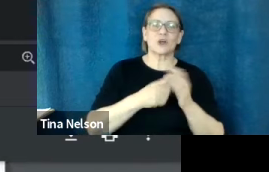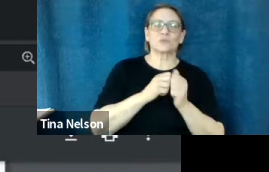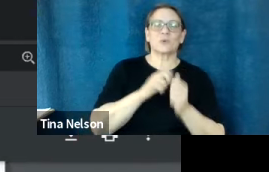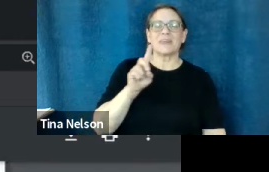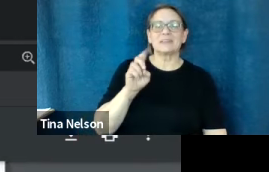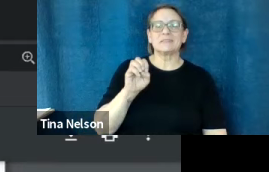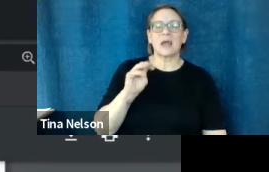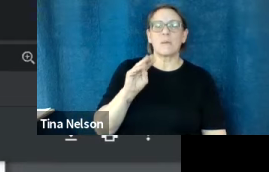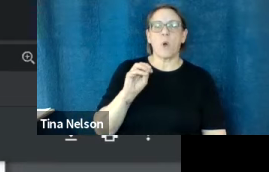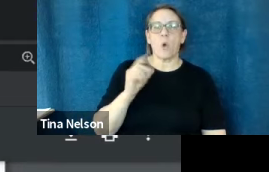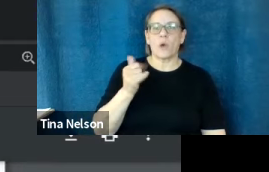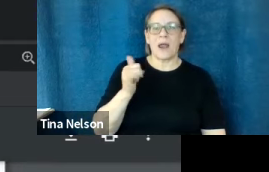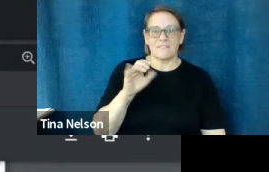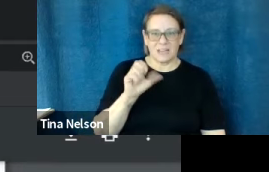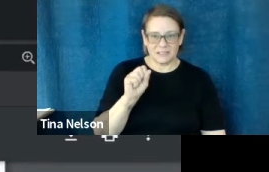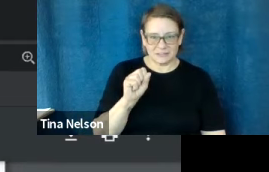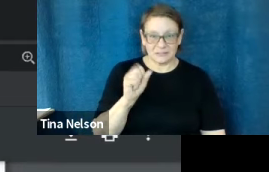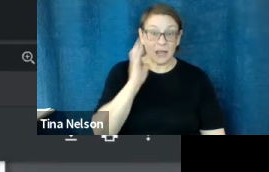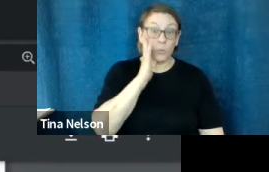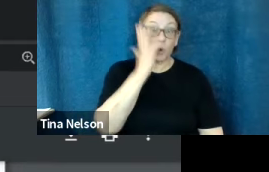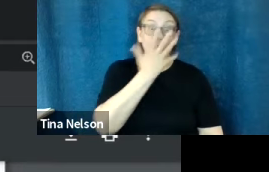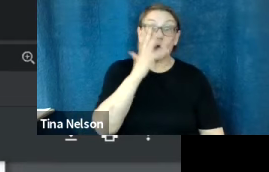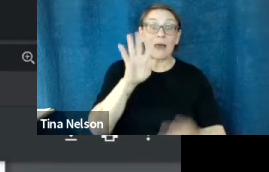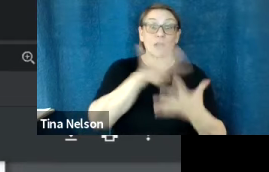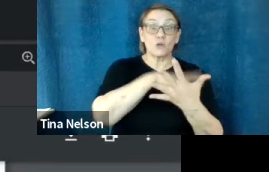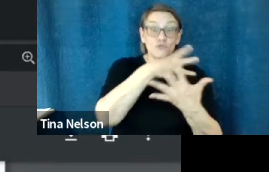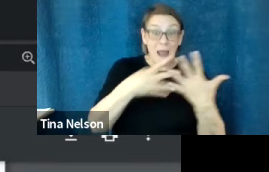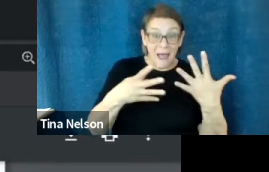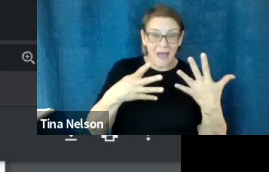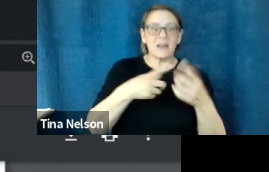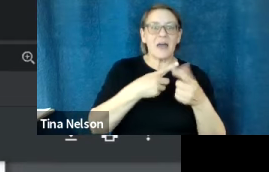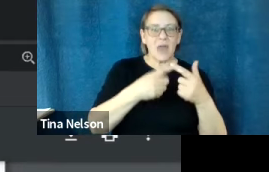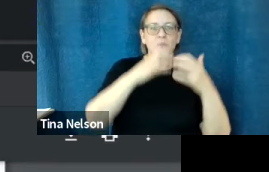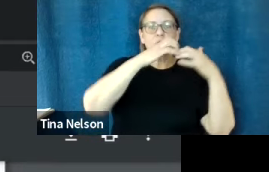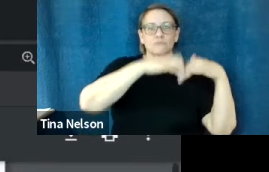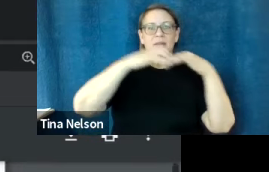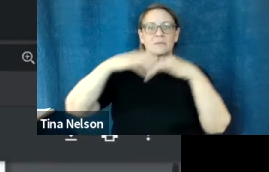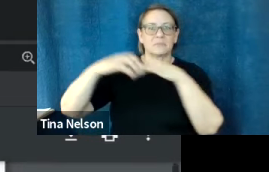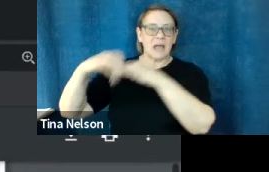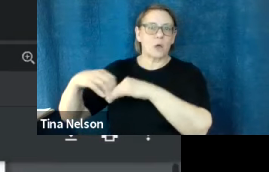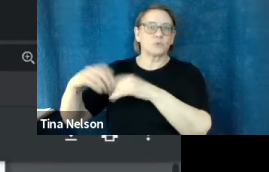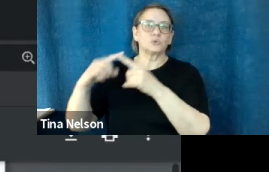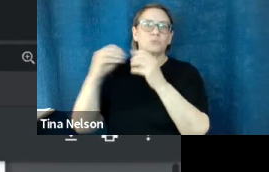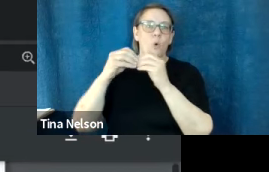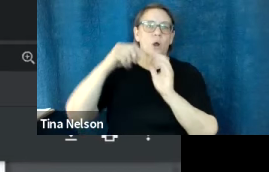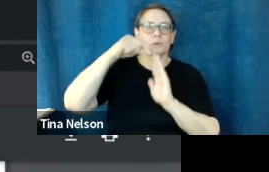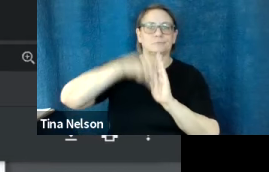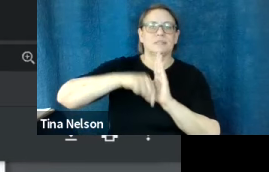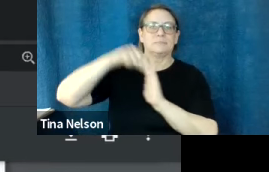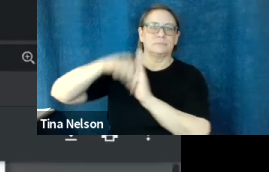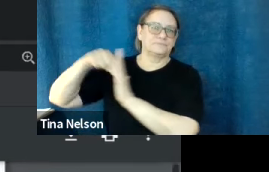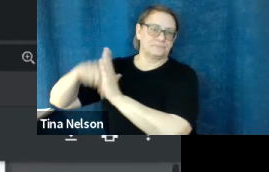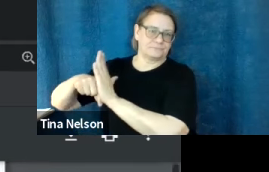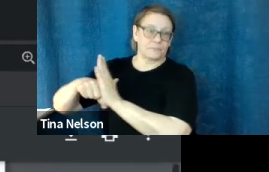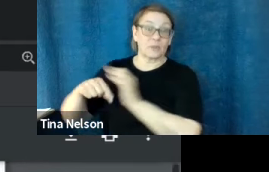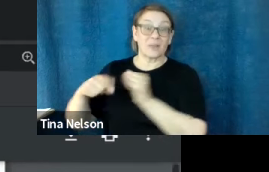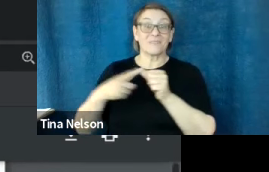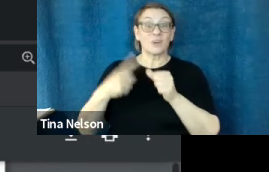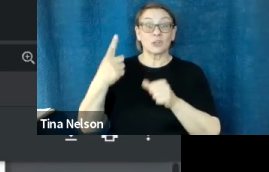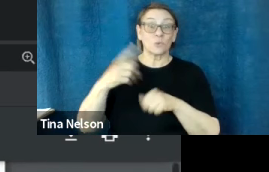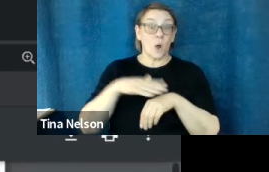figure it's going to look like a graph and then the graphs will be broken down into deeper options. So with this first